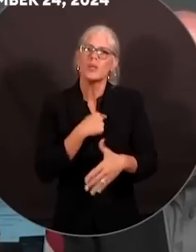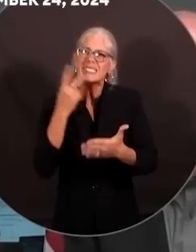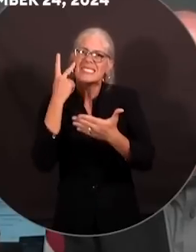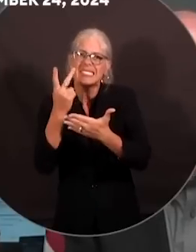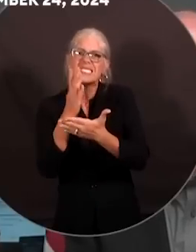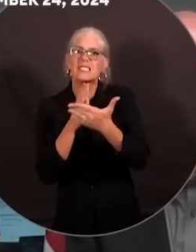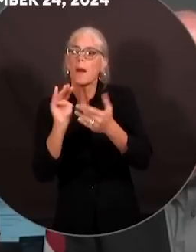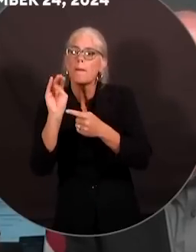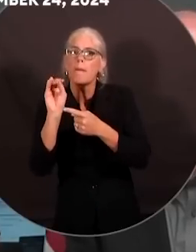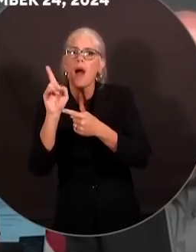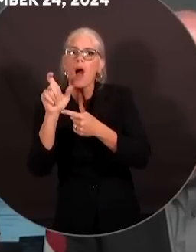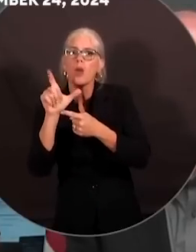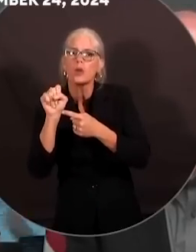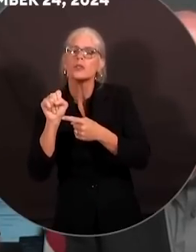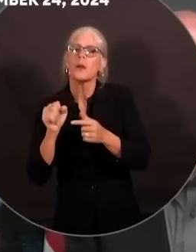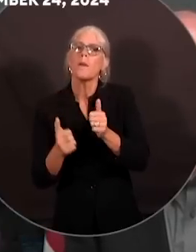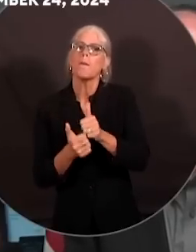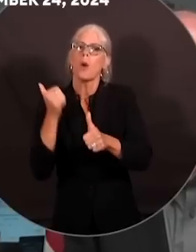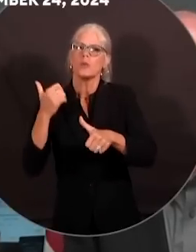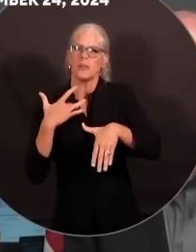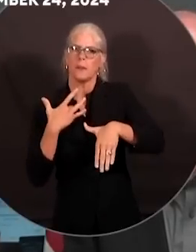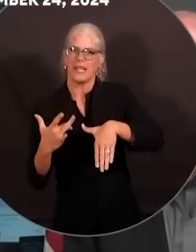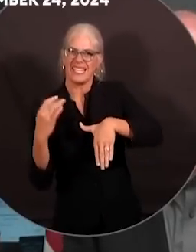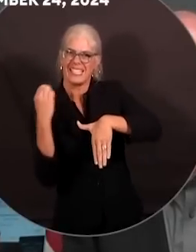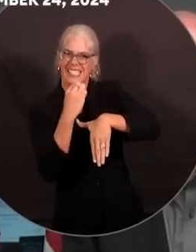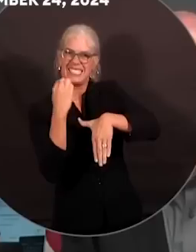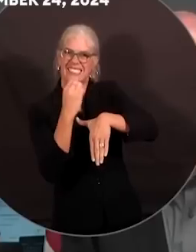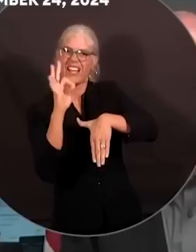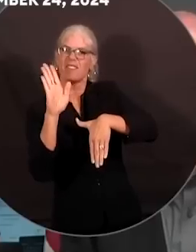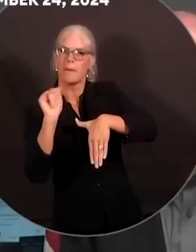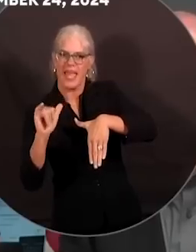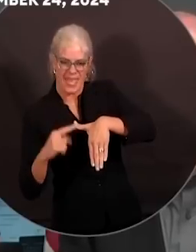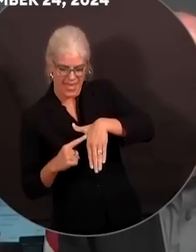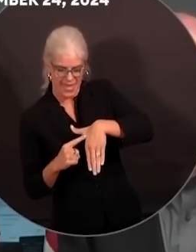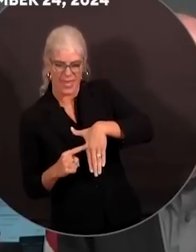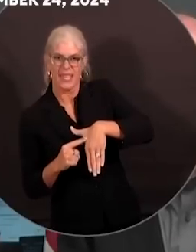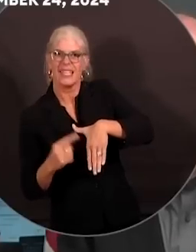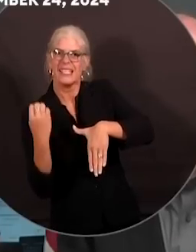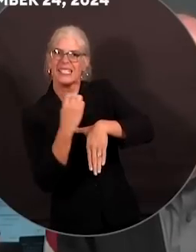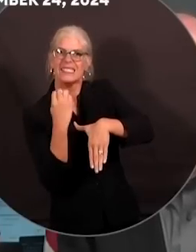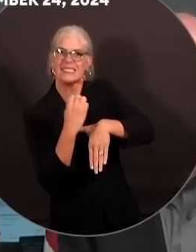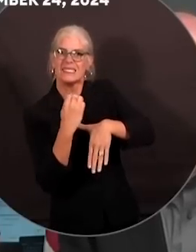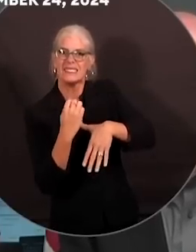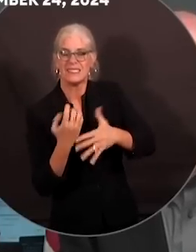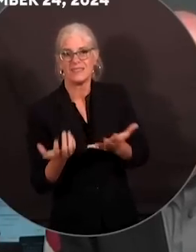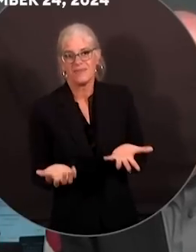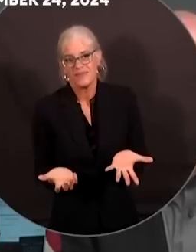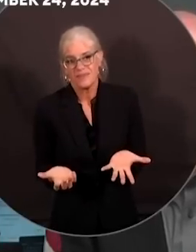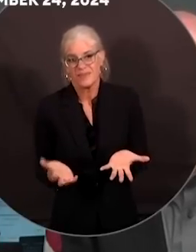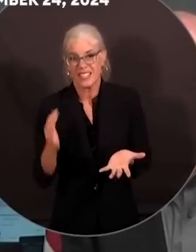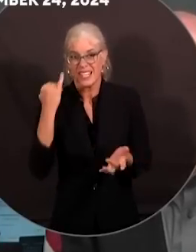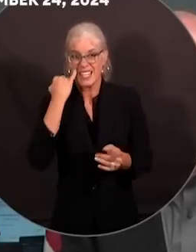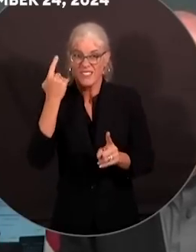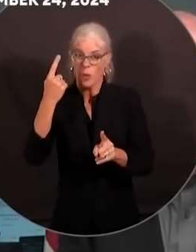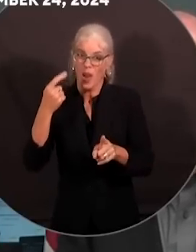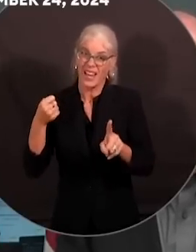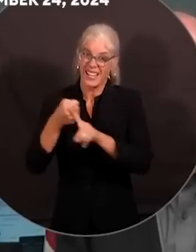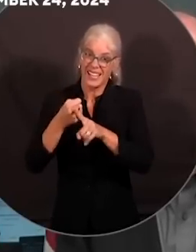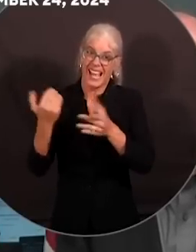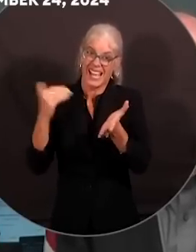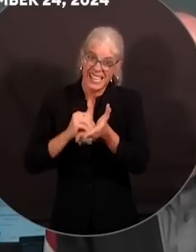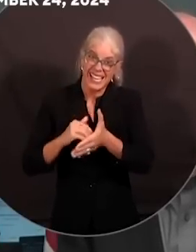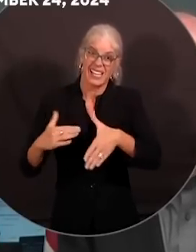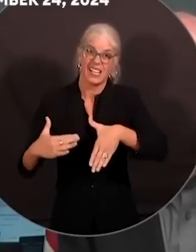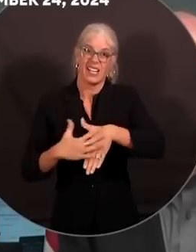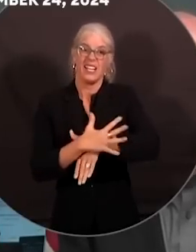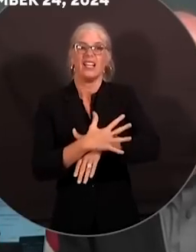them are east of Bay County, but to have one even go there would be really tough. And then you have the Big